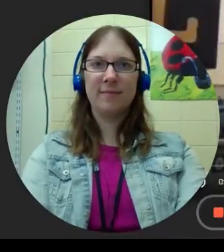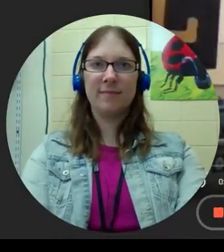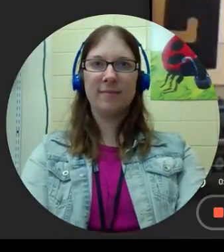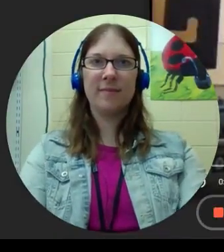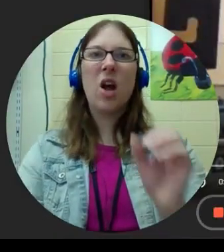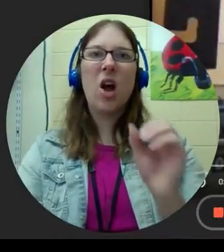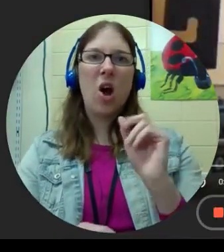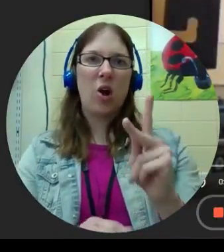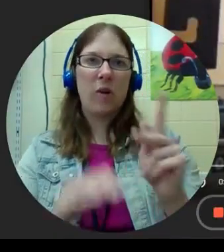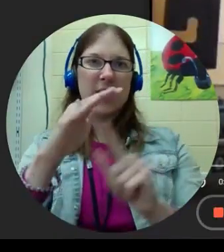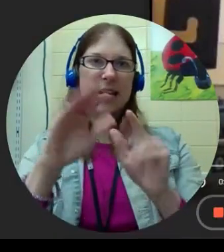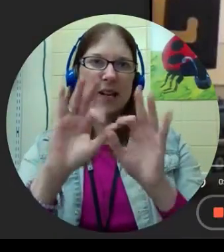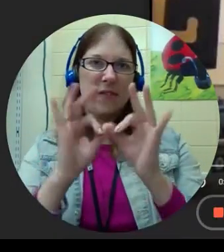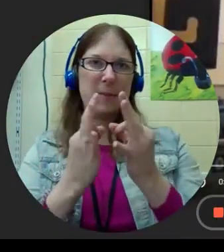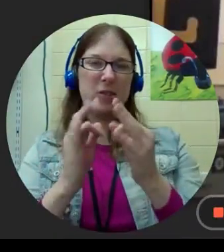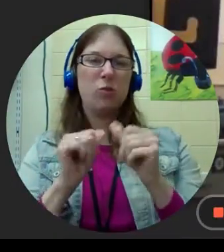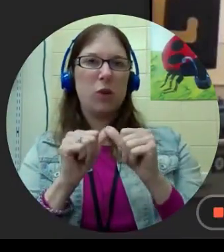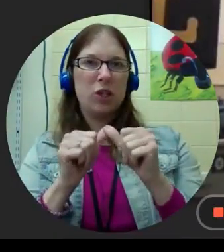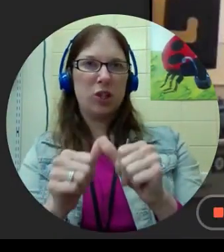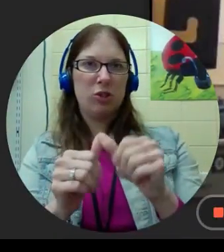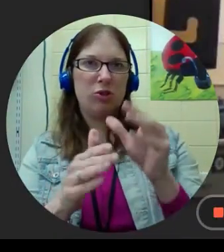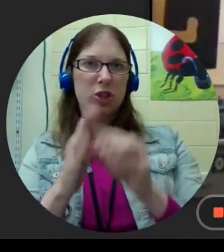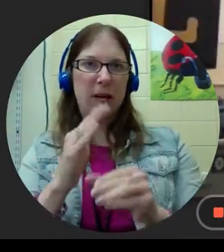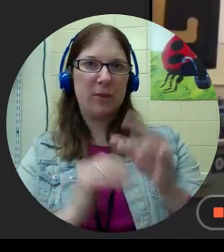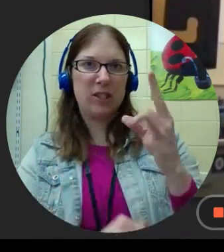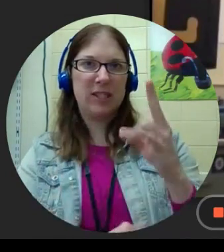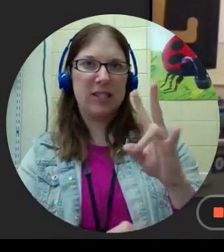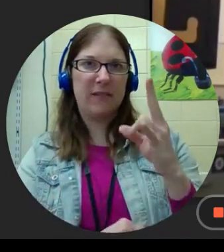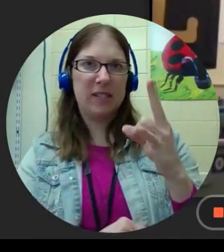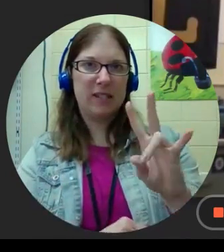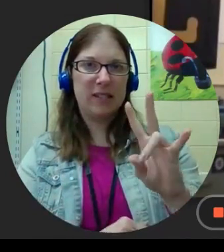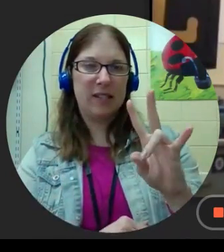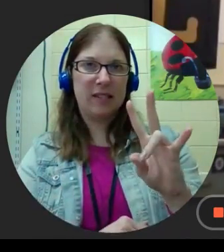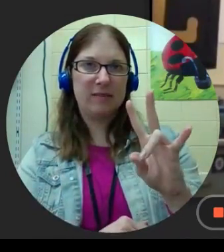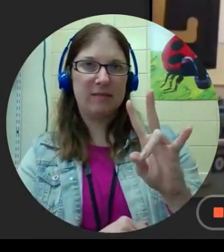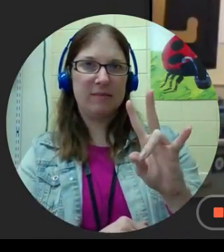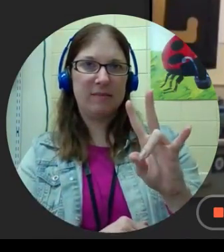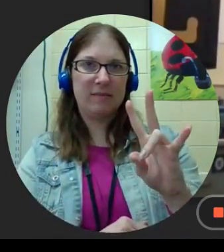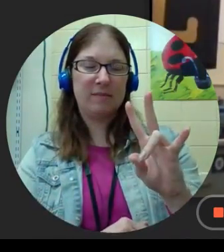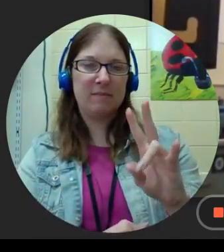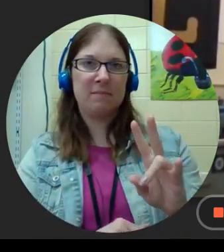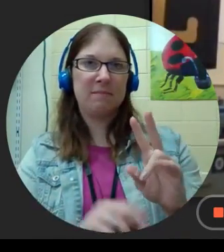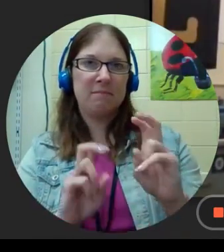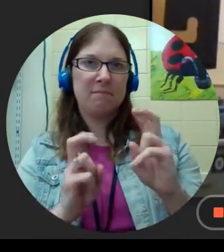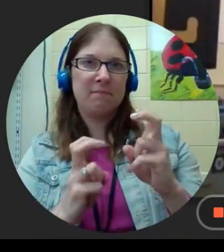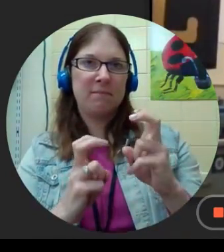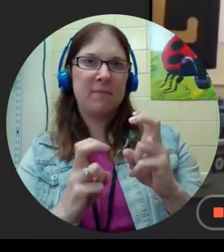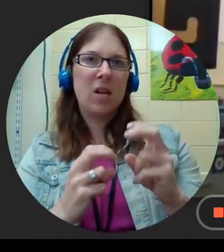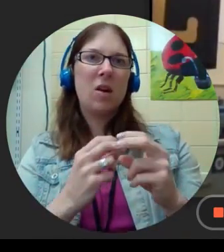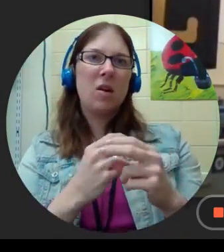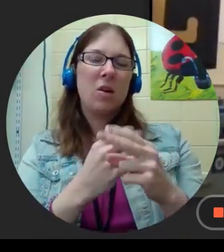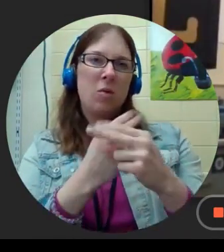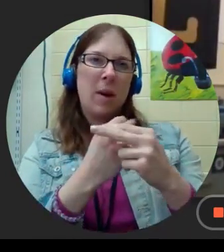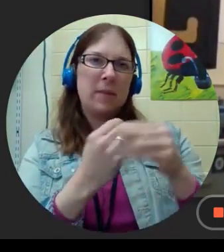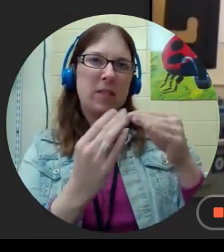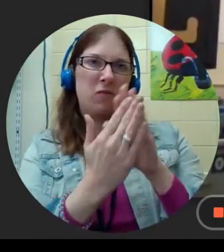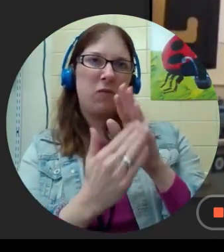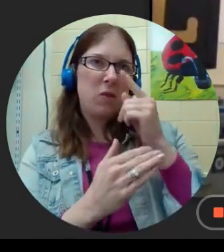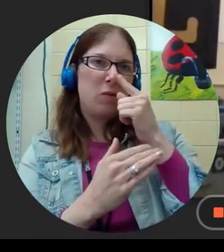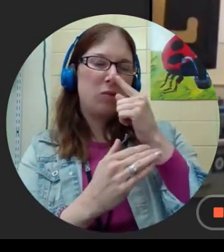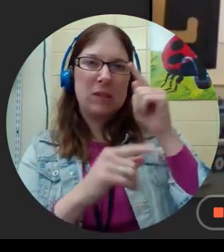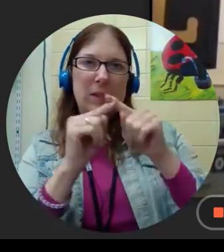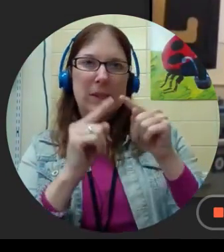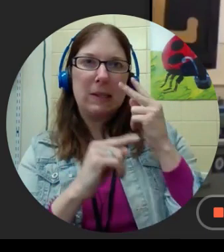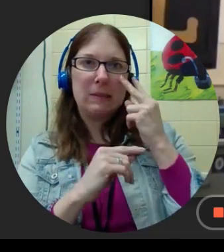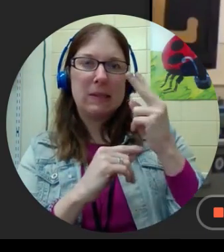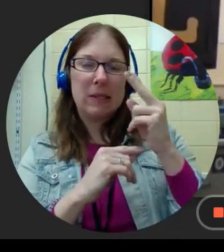Alright, Langlade families, we are going to continue on to chapter 17 of Because of the Rabbit. Rabbits have a blind spot in front of their nose. It's the